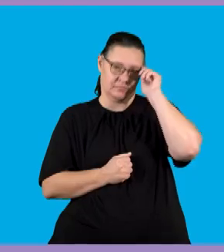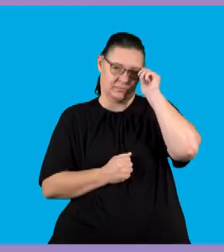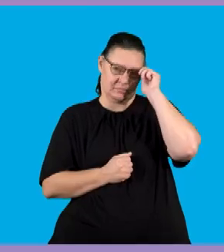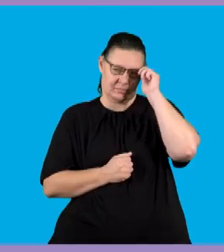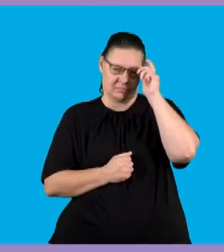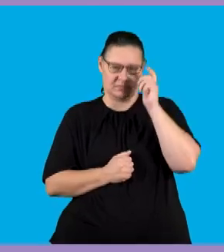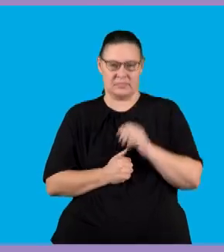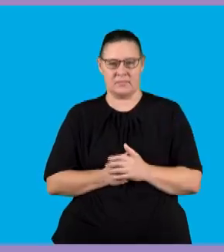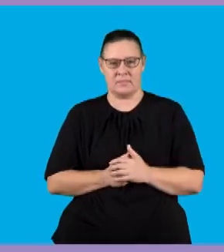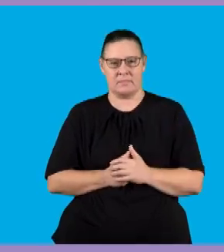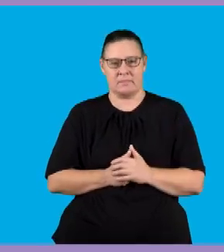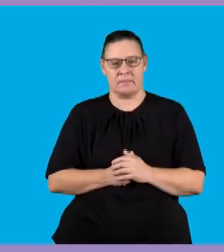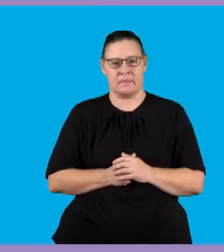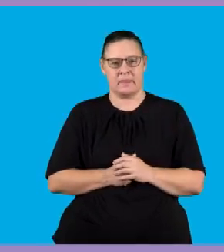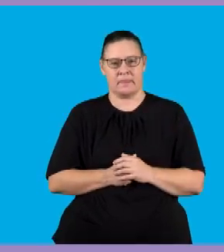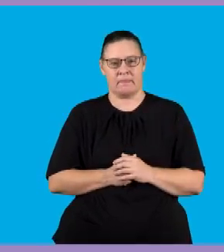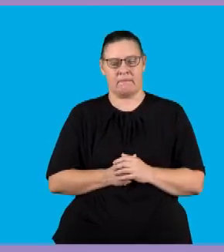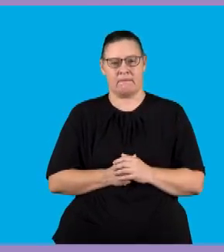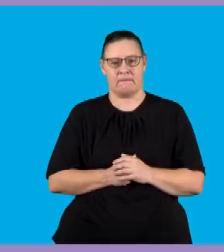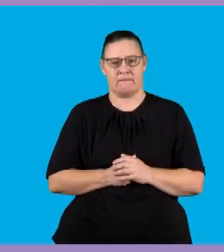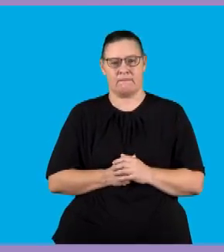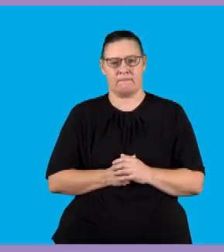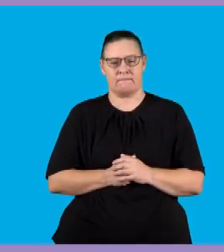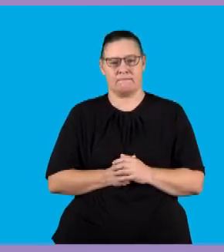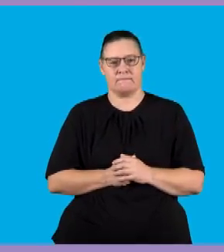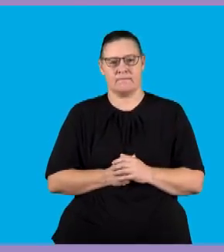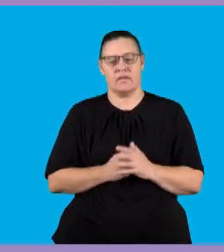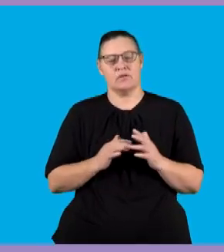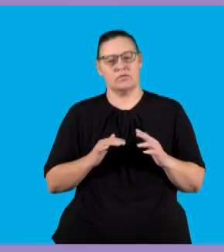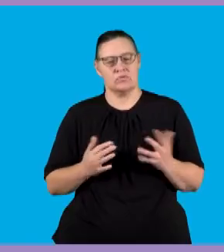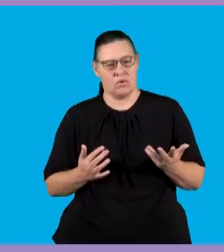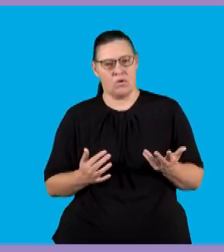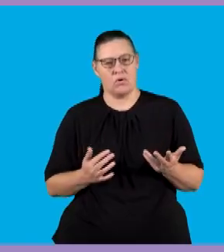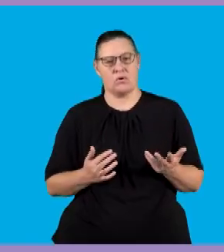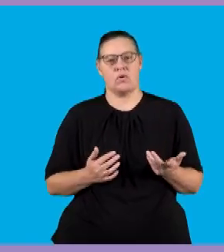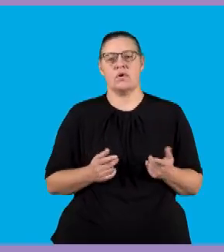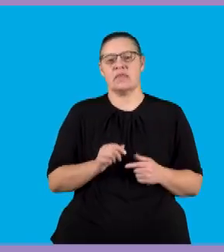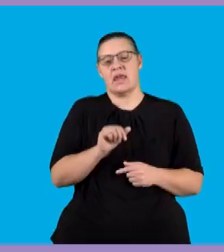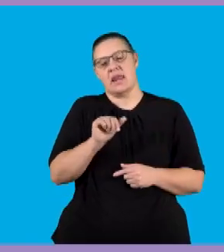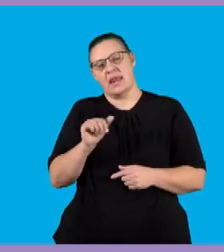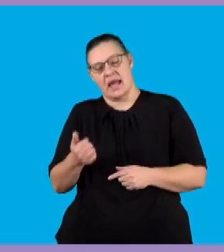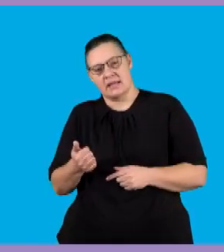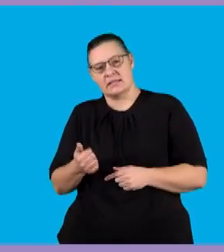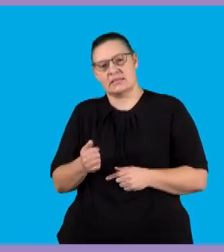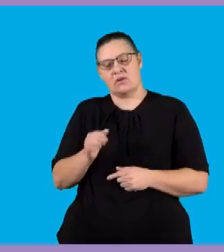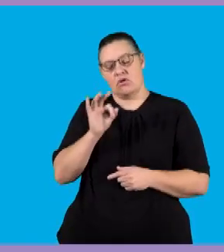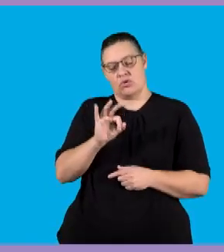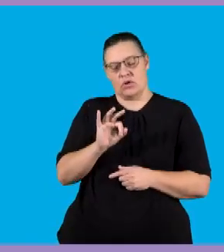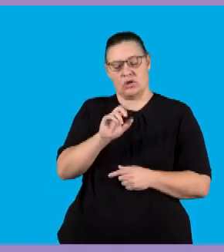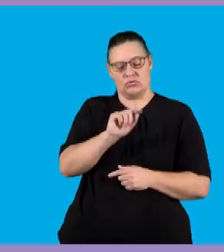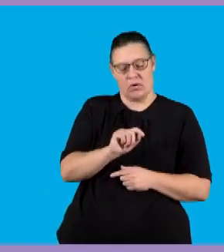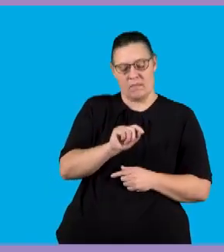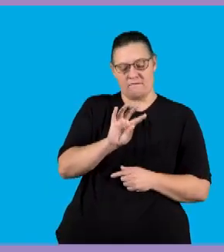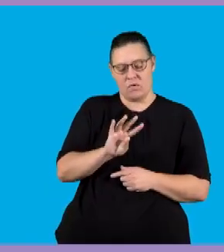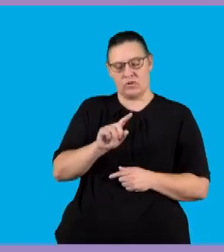3 from the first term, from the second term to the third term. So what are going to be the next